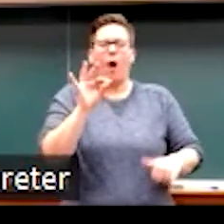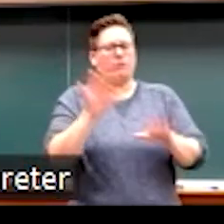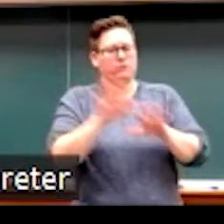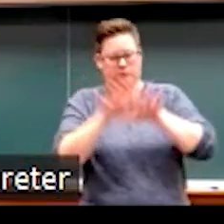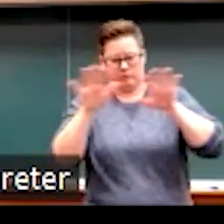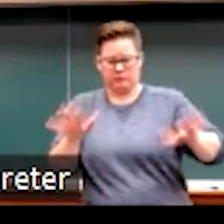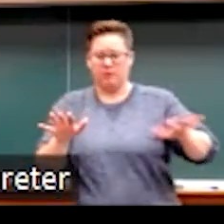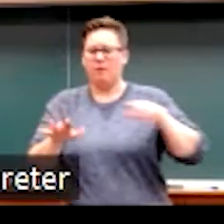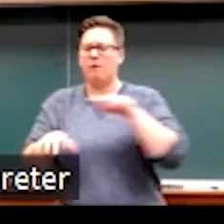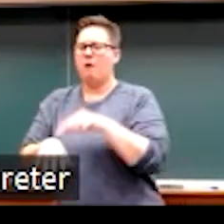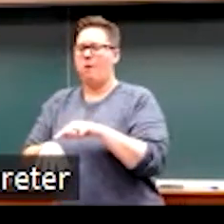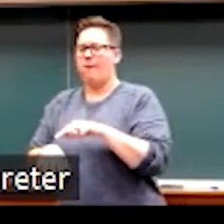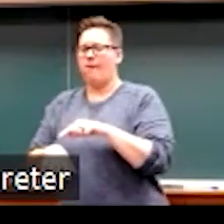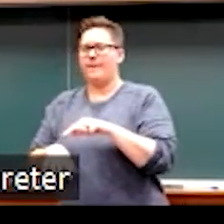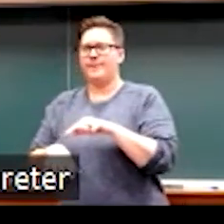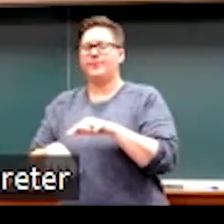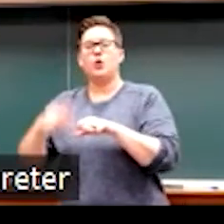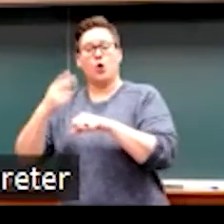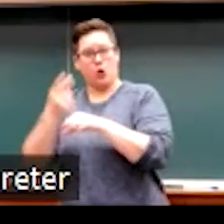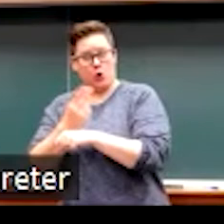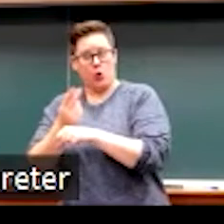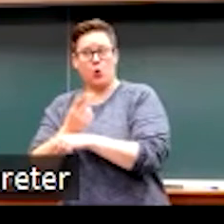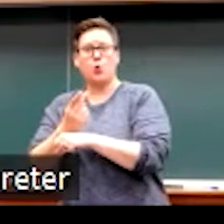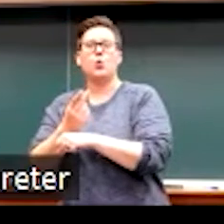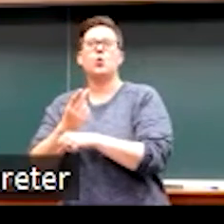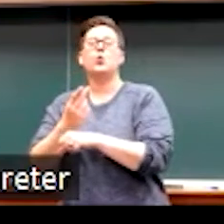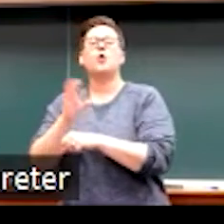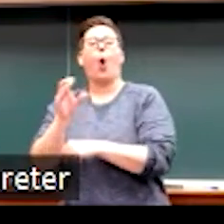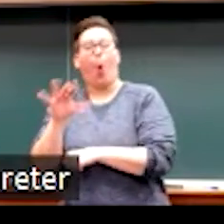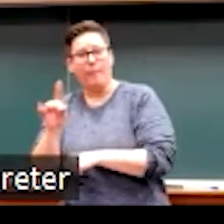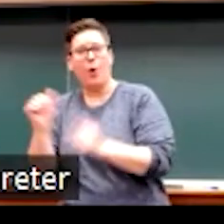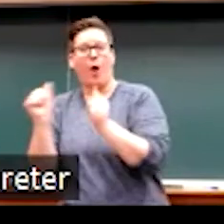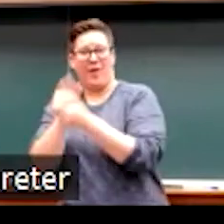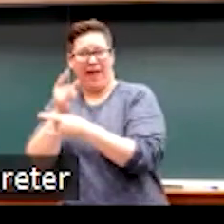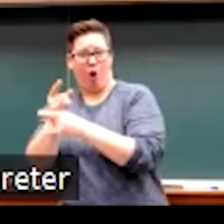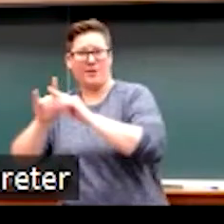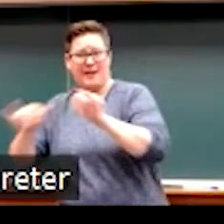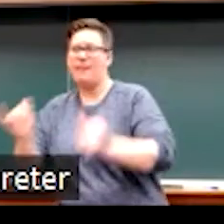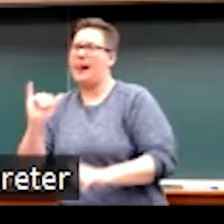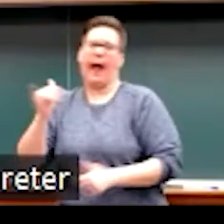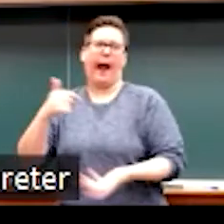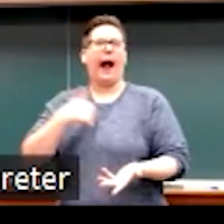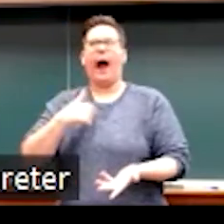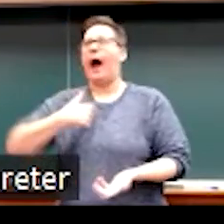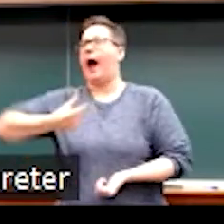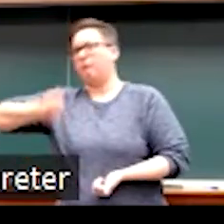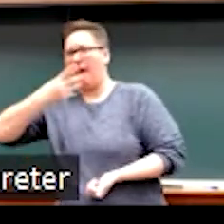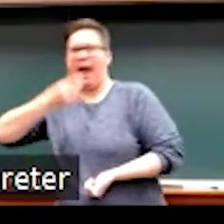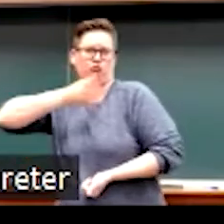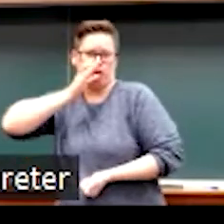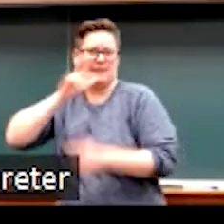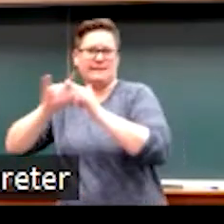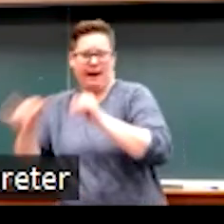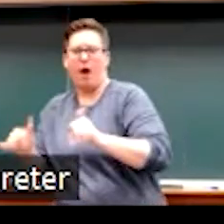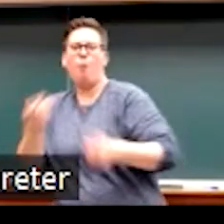distinction between using it in overlapping ways. So like in my life, I take opioids and I drink